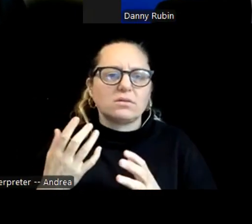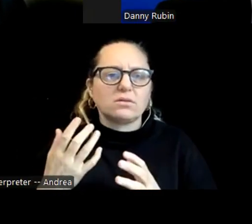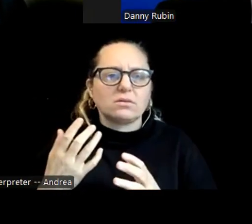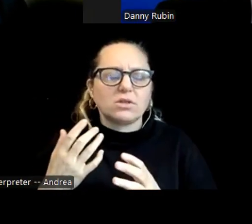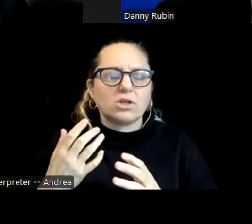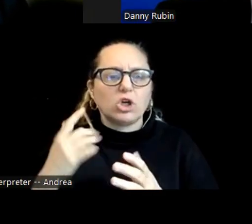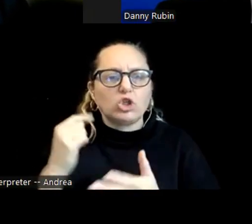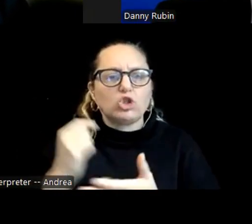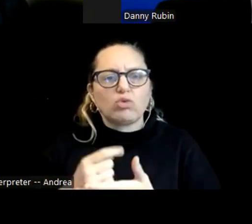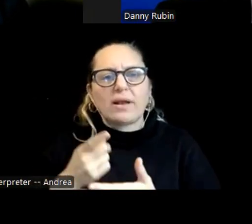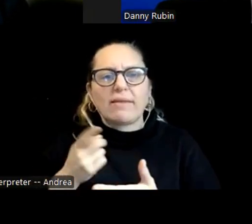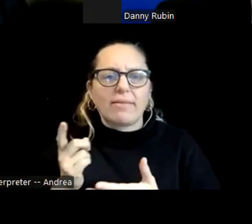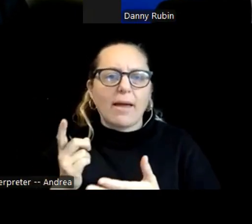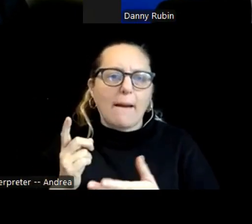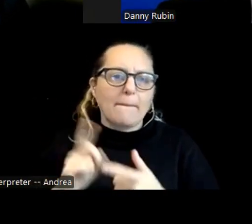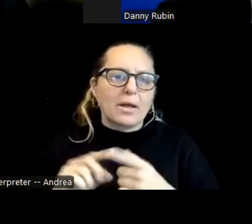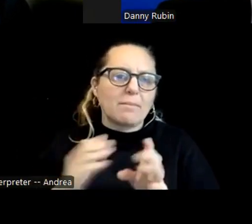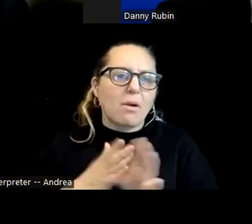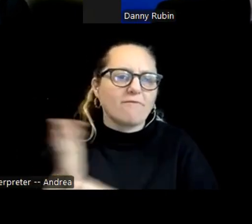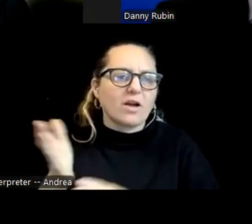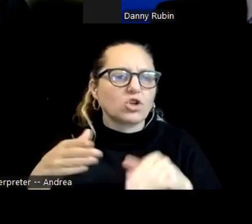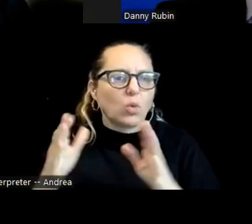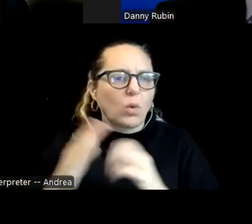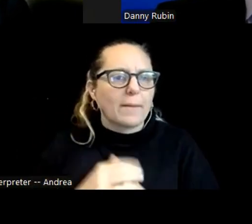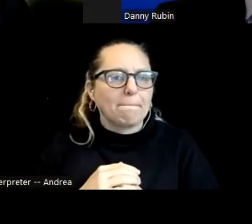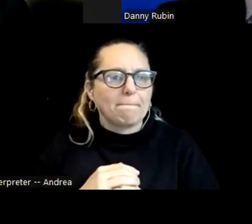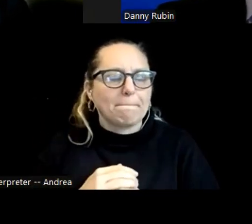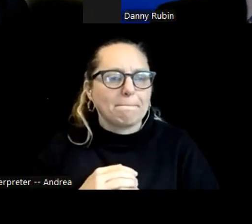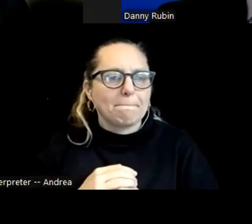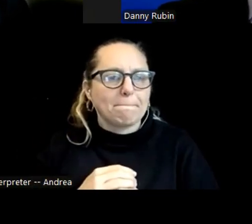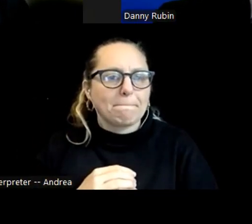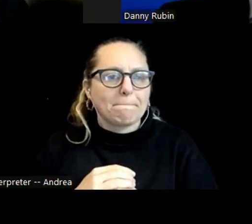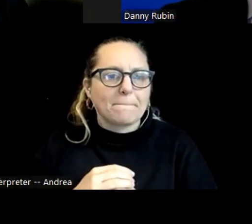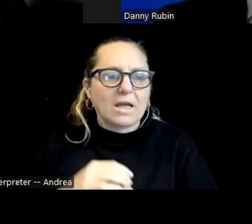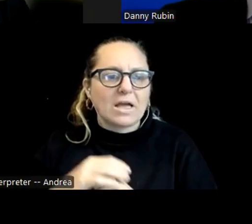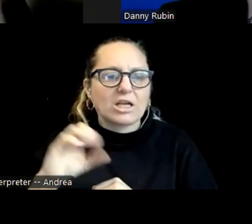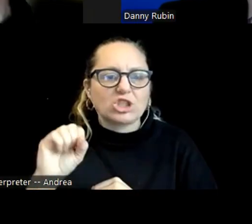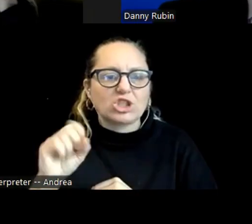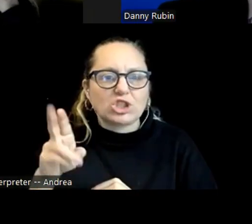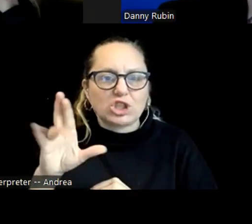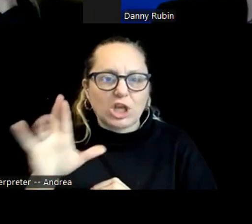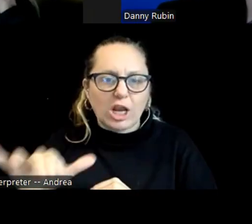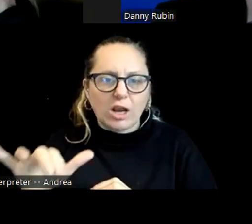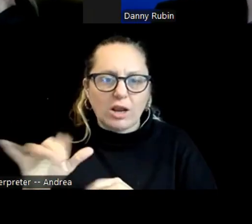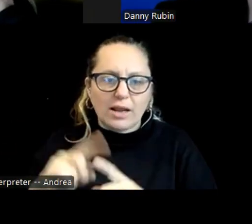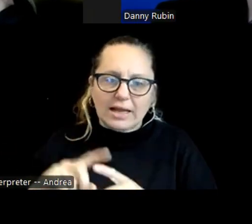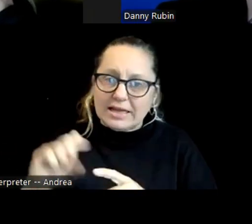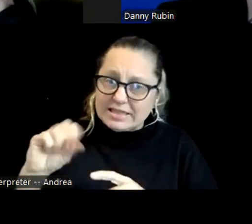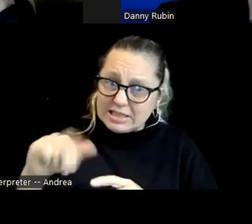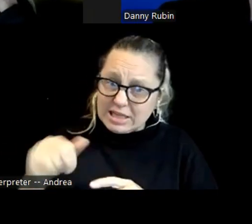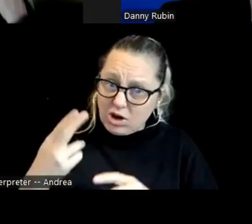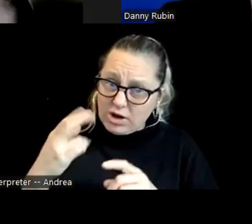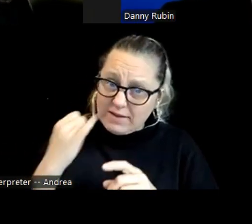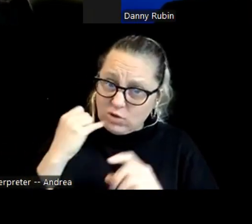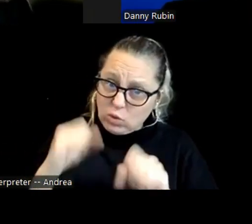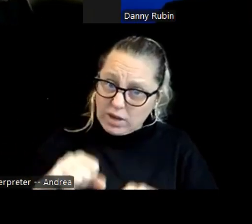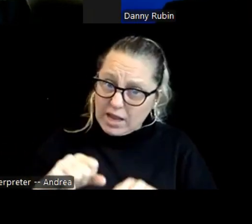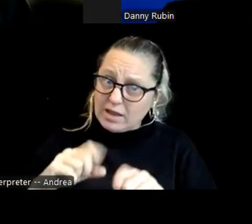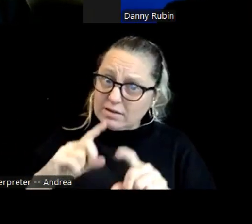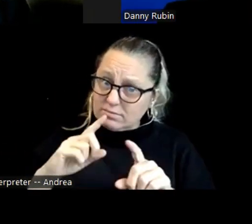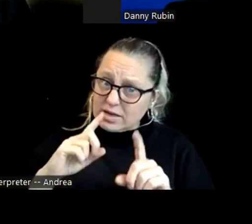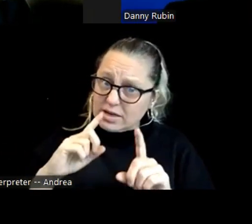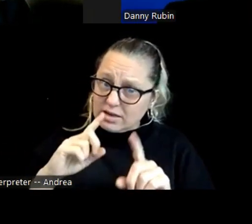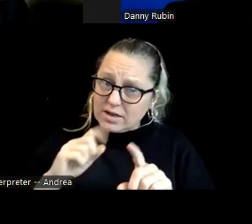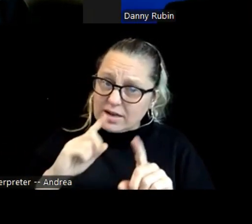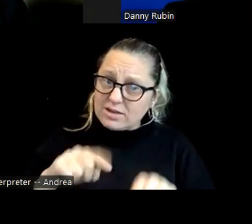them professionally. And Sherry, and by the way, Sarah, if you're able to, I'd love for you to answer these questions, but your